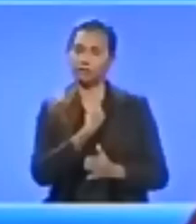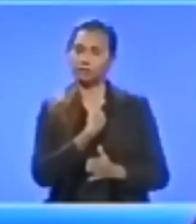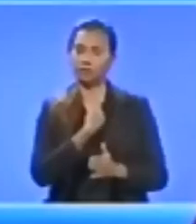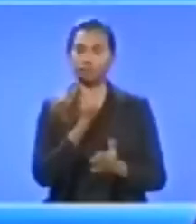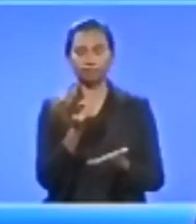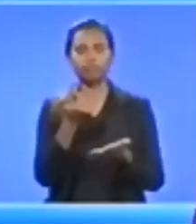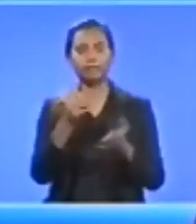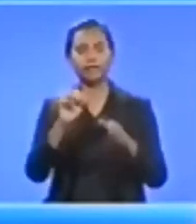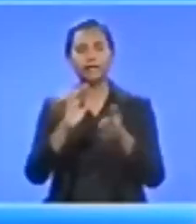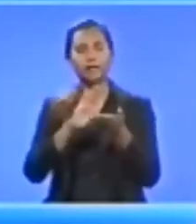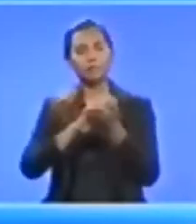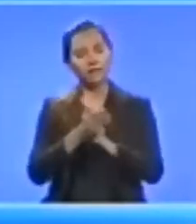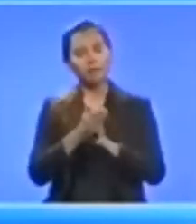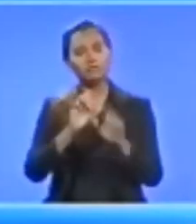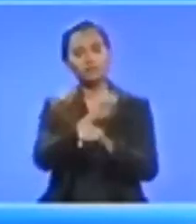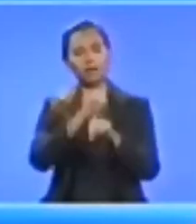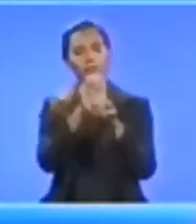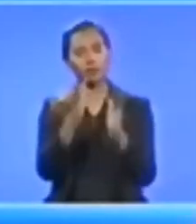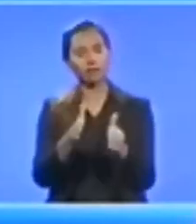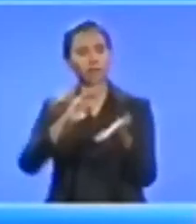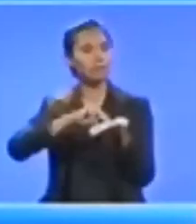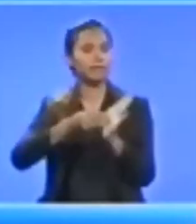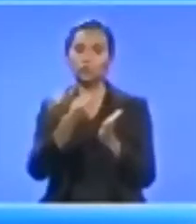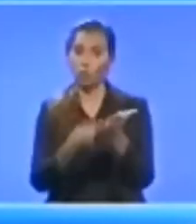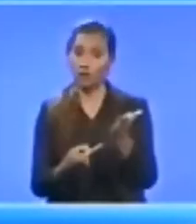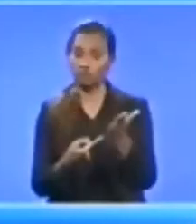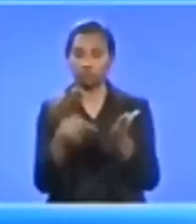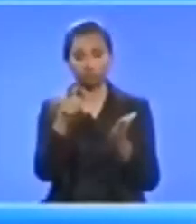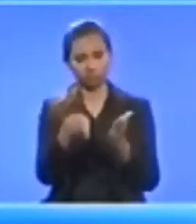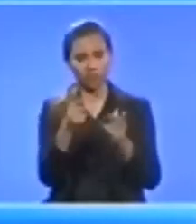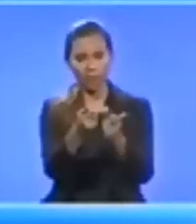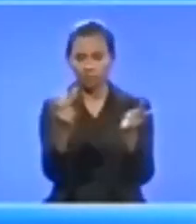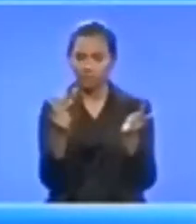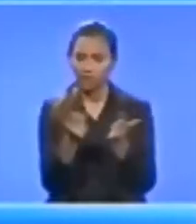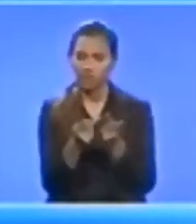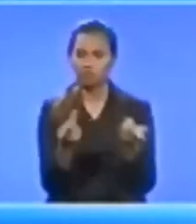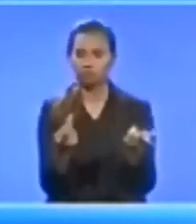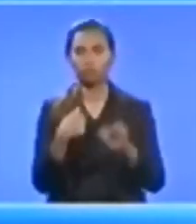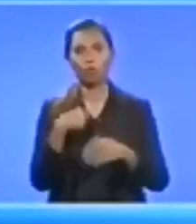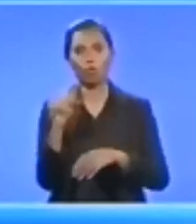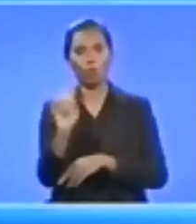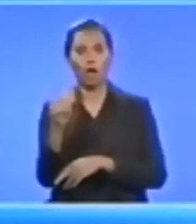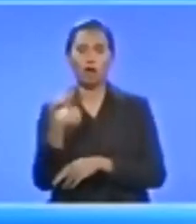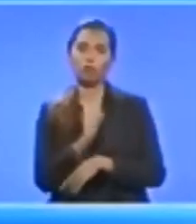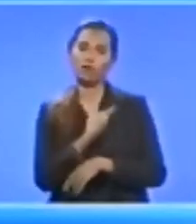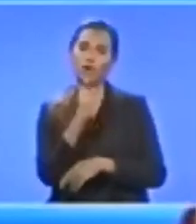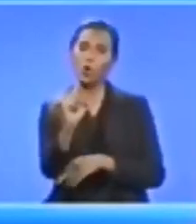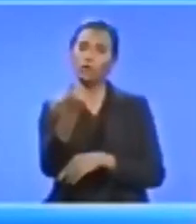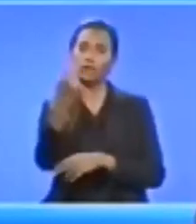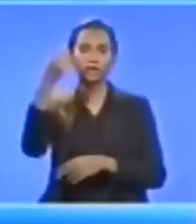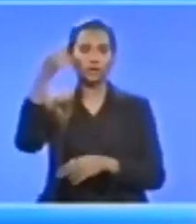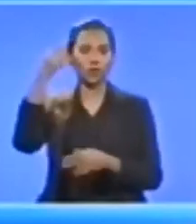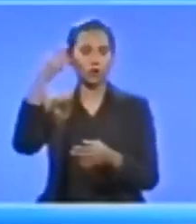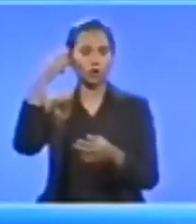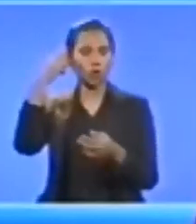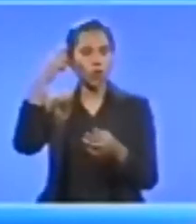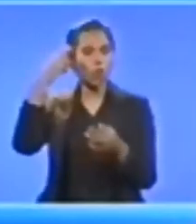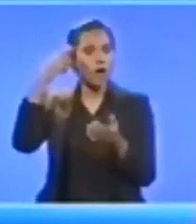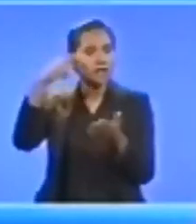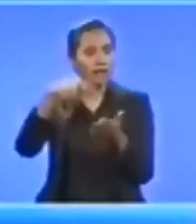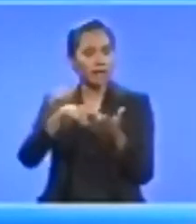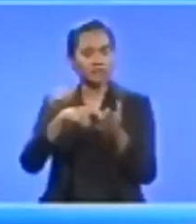Singaporean. Is this a place where we only recognize the successful and the